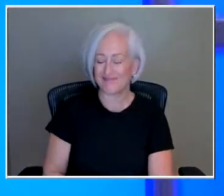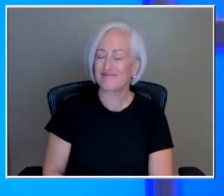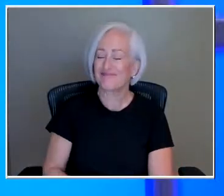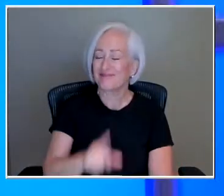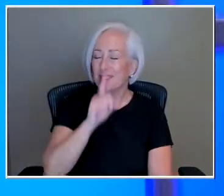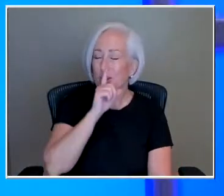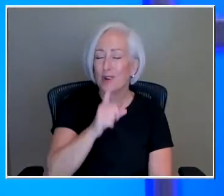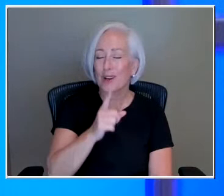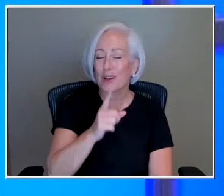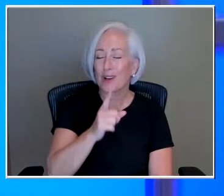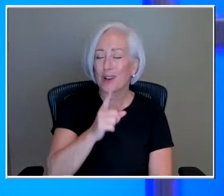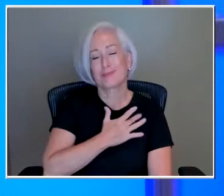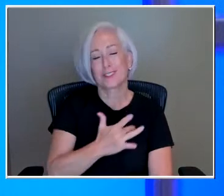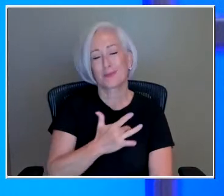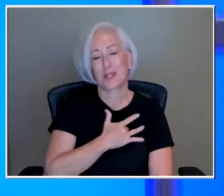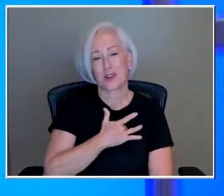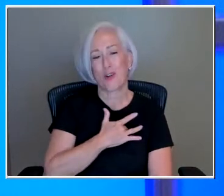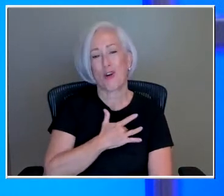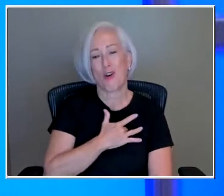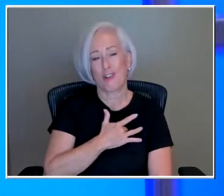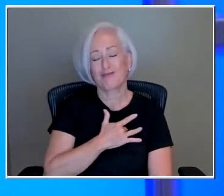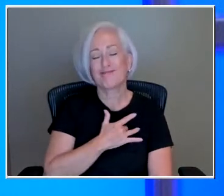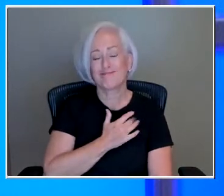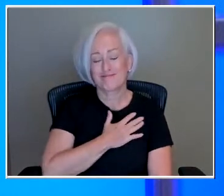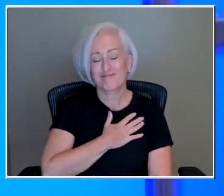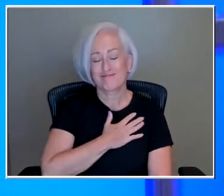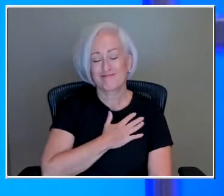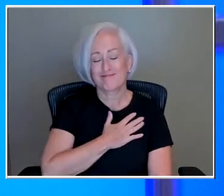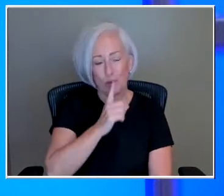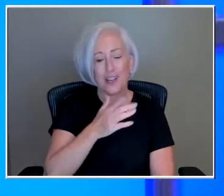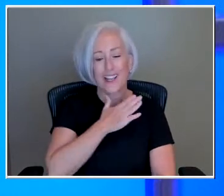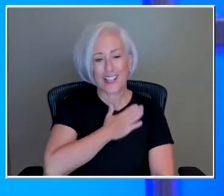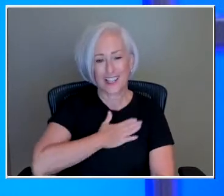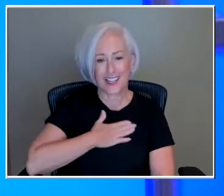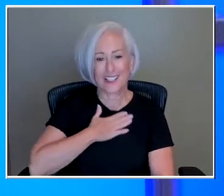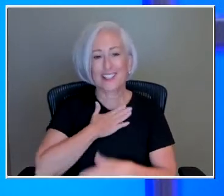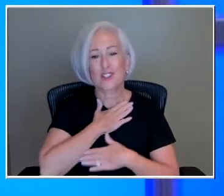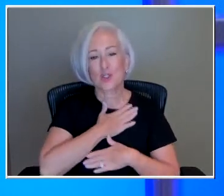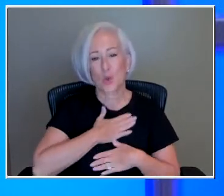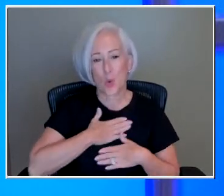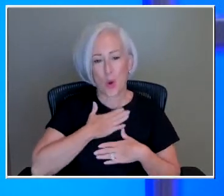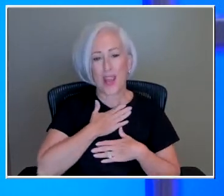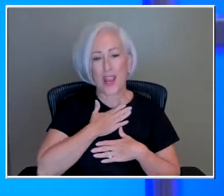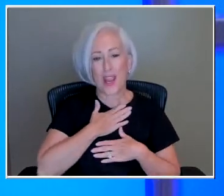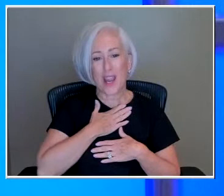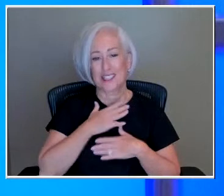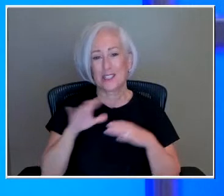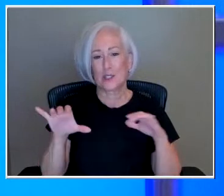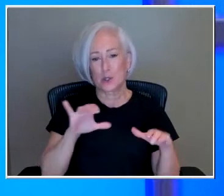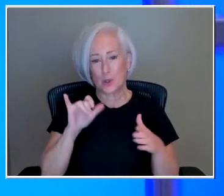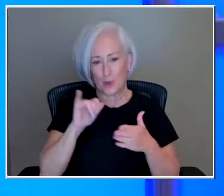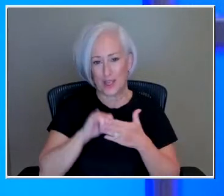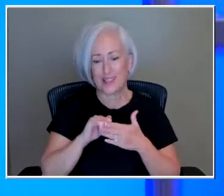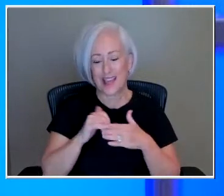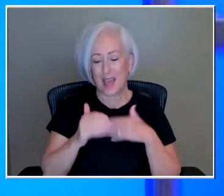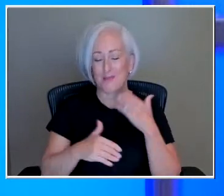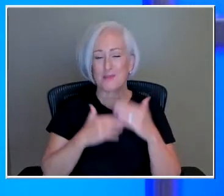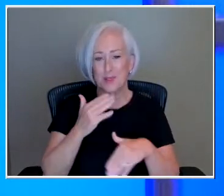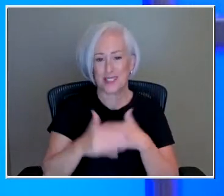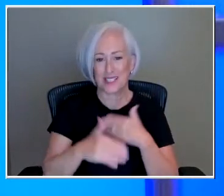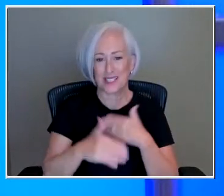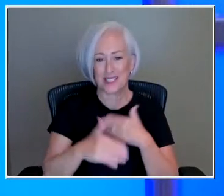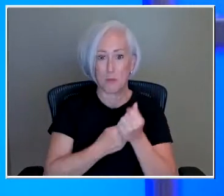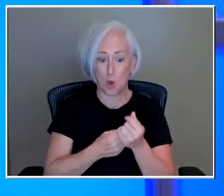gratifying. We've really enjoyed being able to do this procedure, both